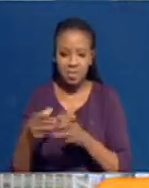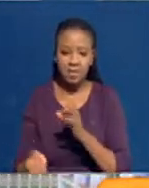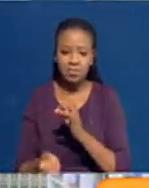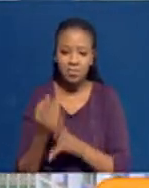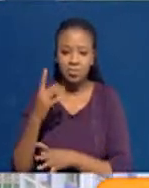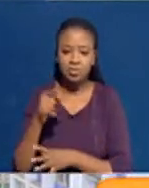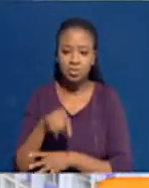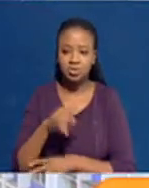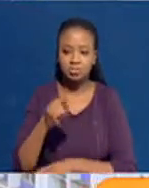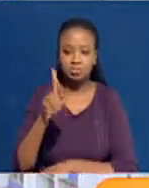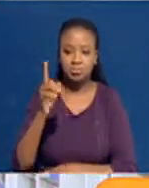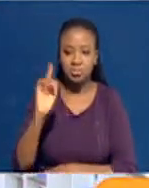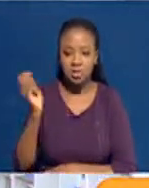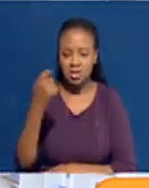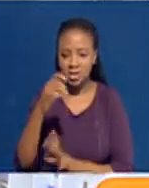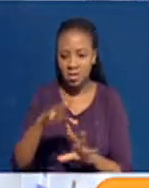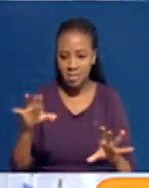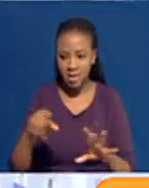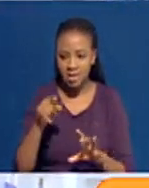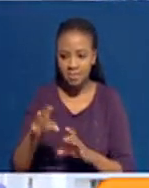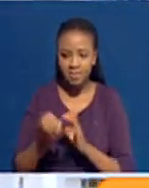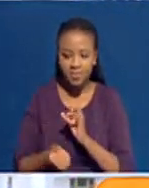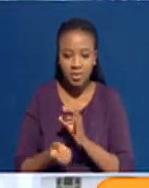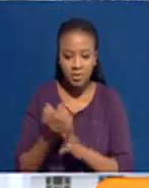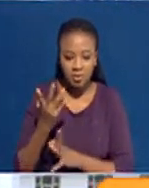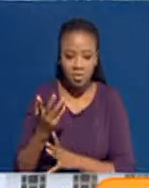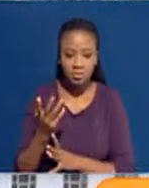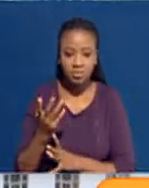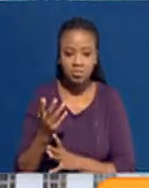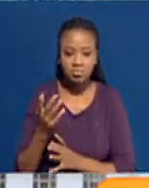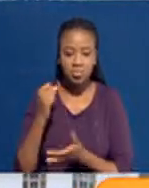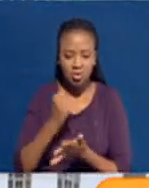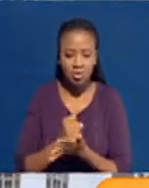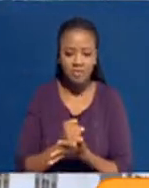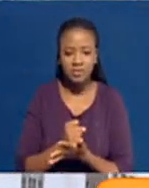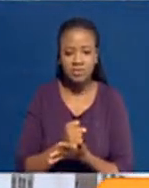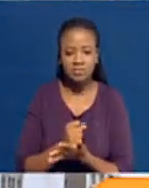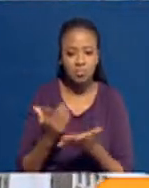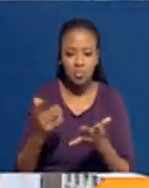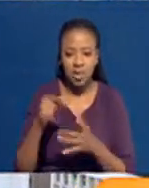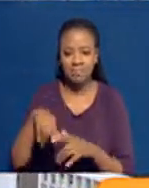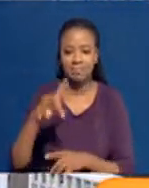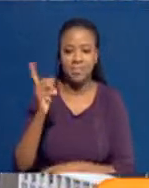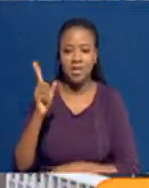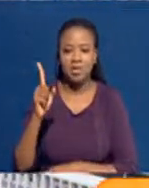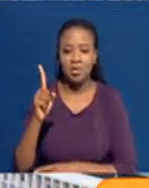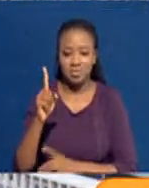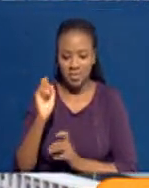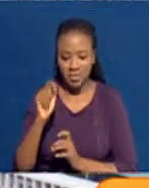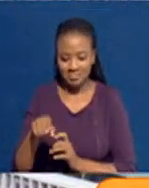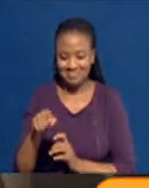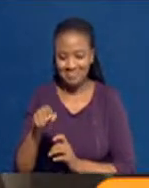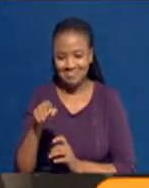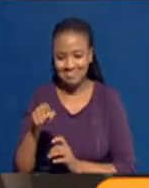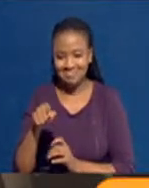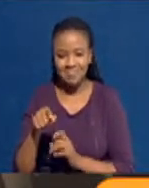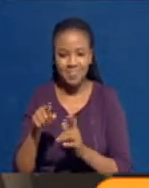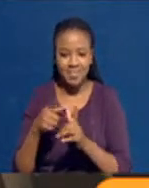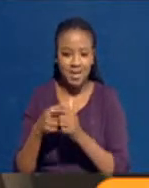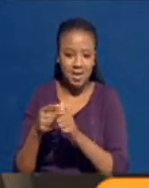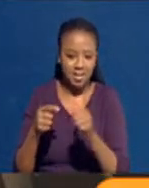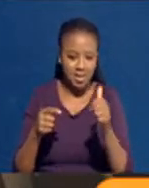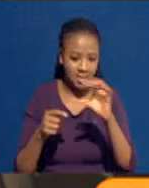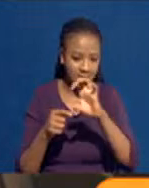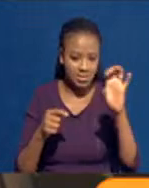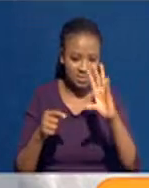Kenyan market. The firm unveiled its offices, choosing Nairobi as its hub in the East African region. The move comes